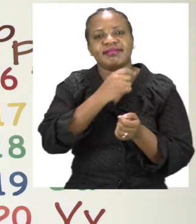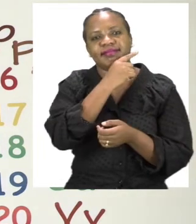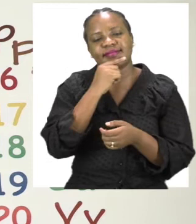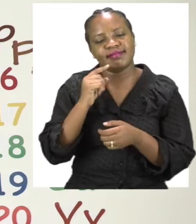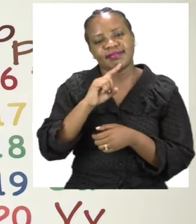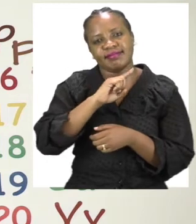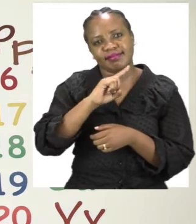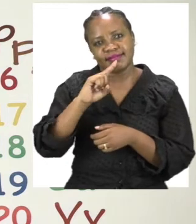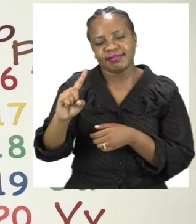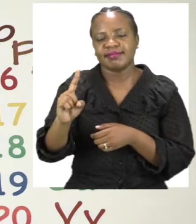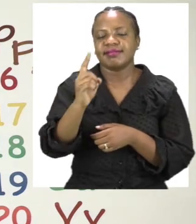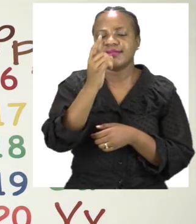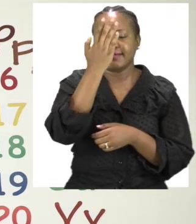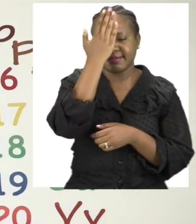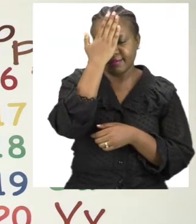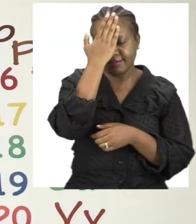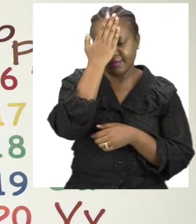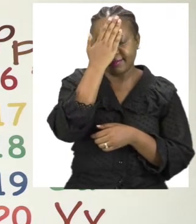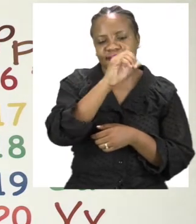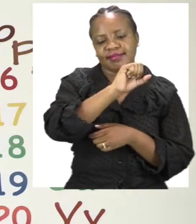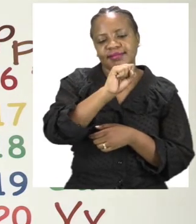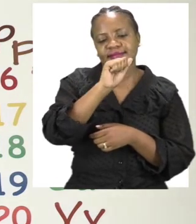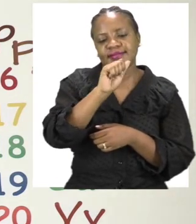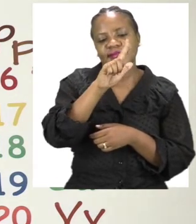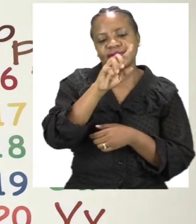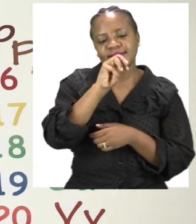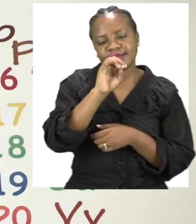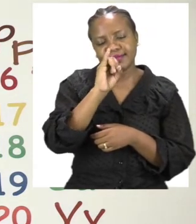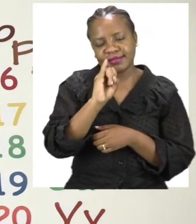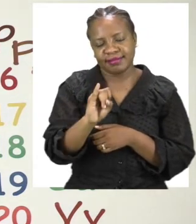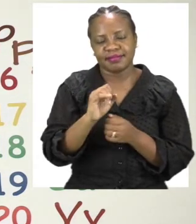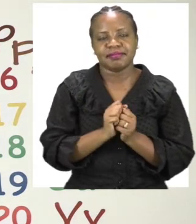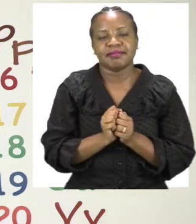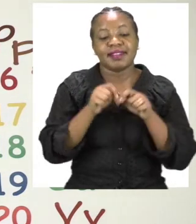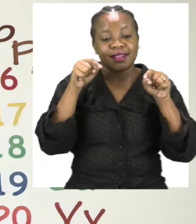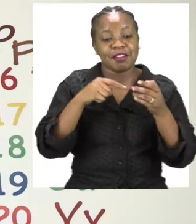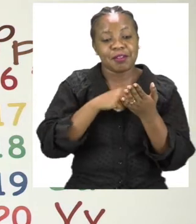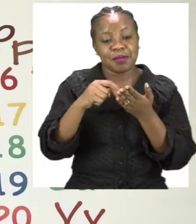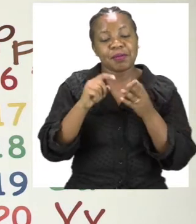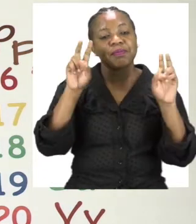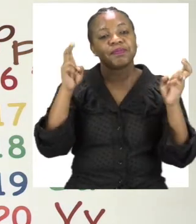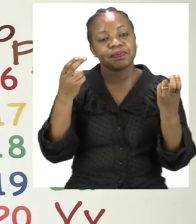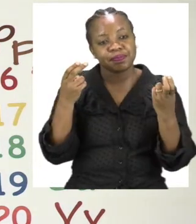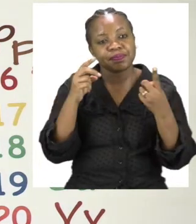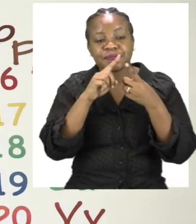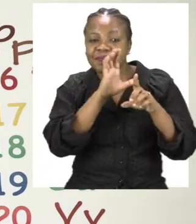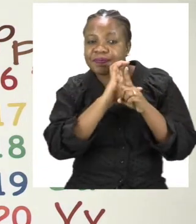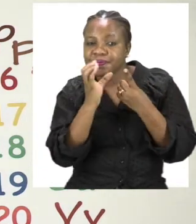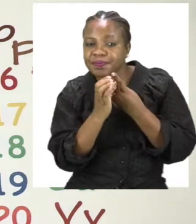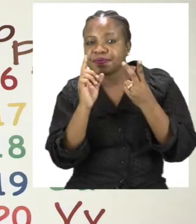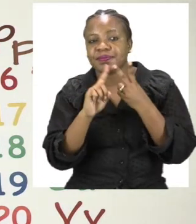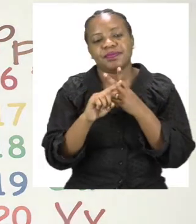so much for joining me today. Our theme this week is culture